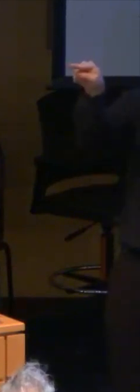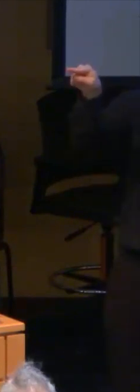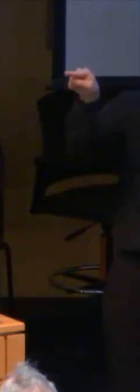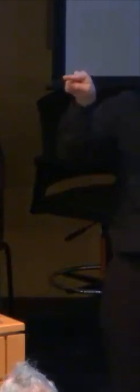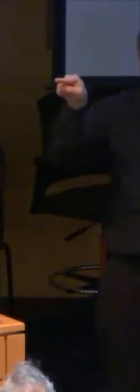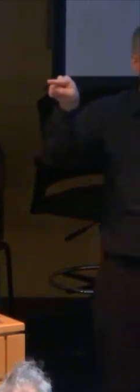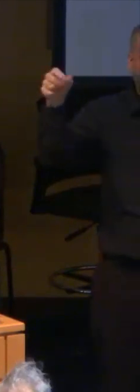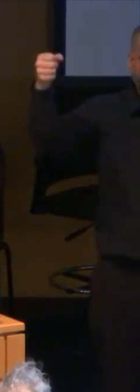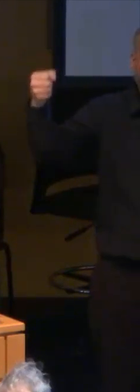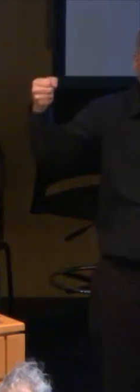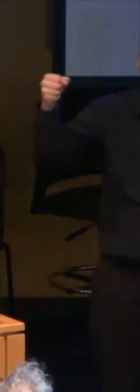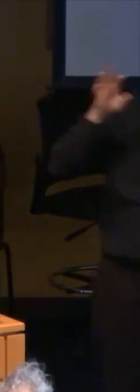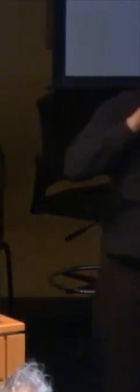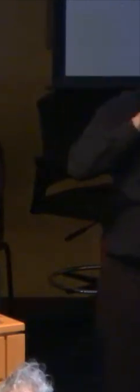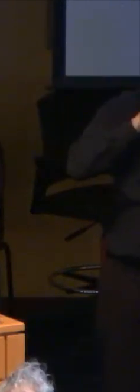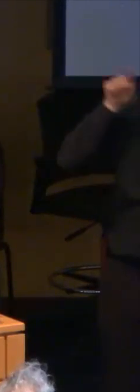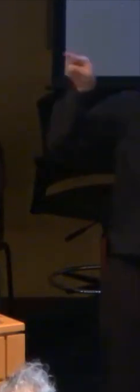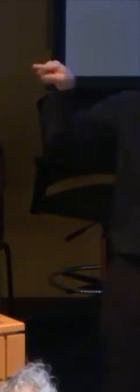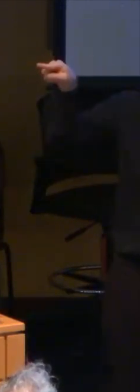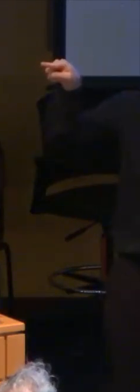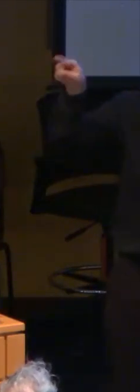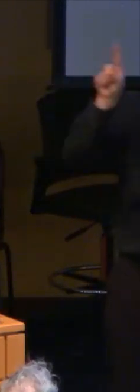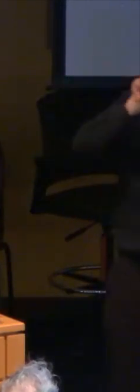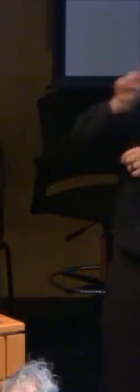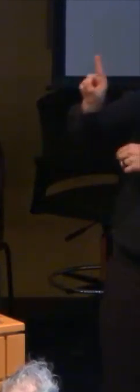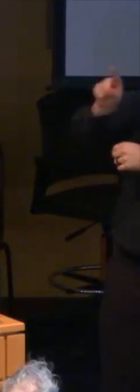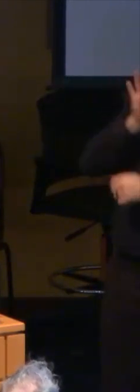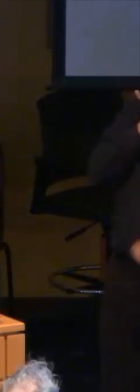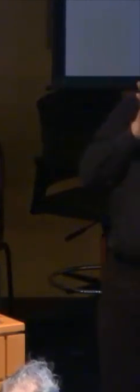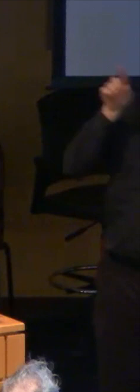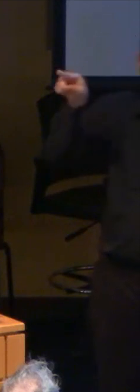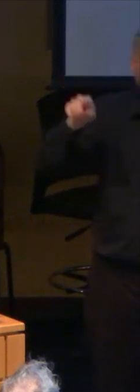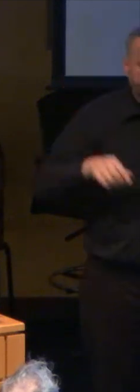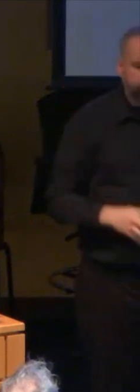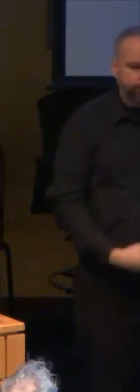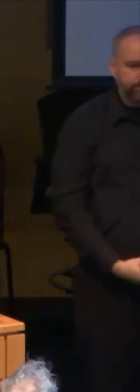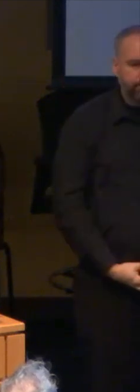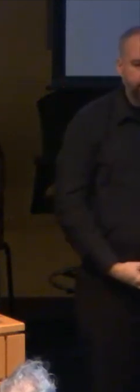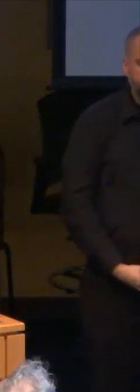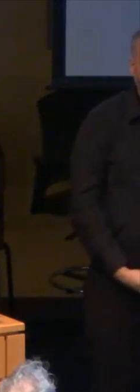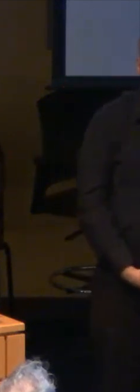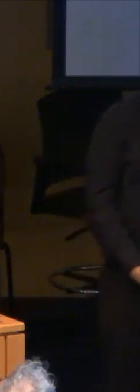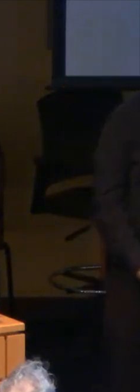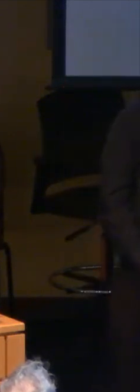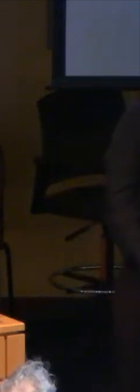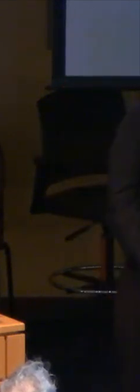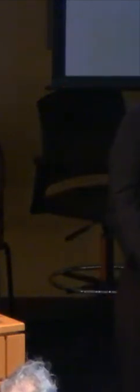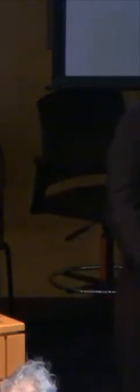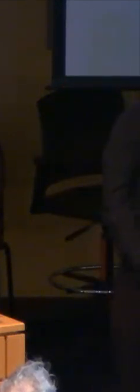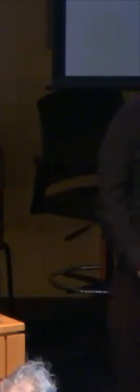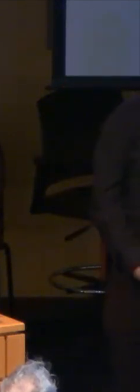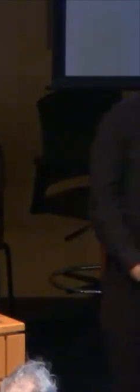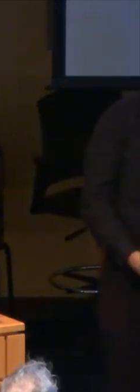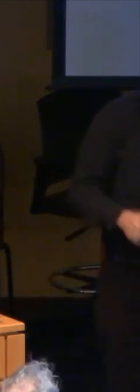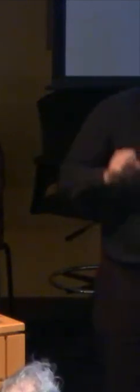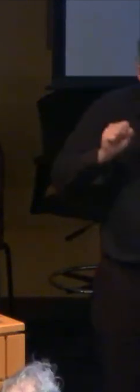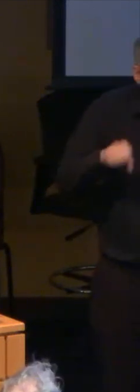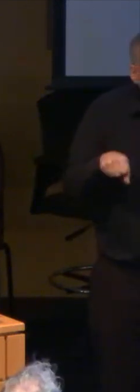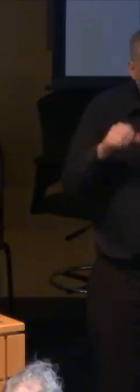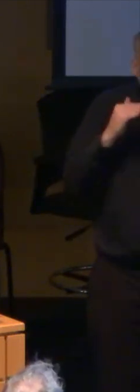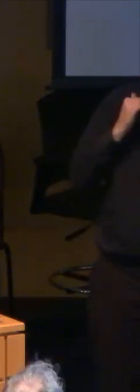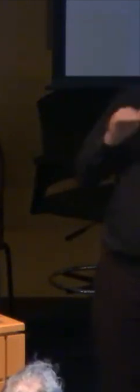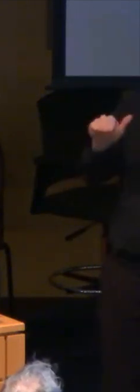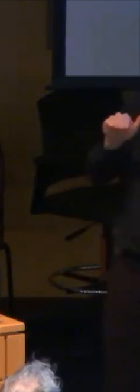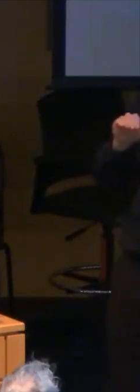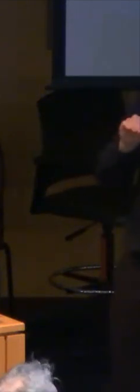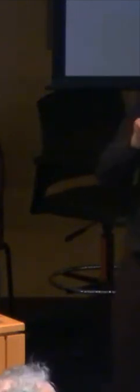Fiamma. I think there's also an opportunity to email your question, as